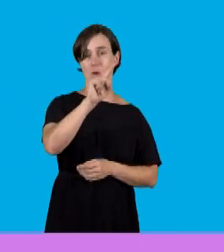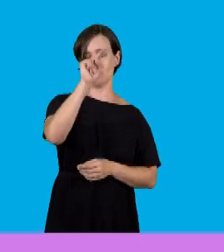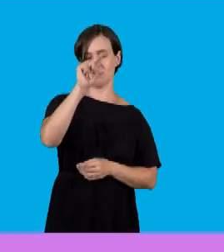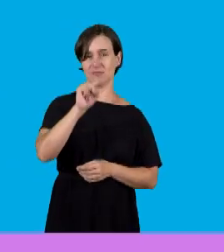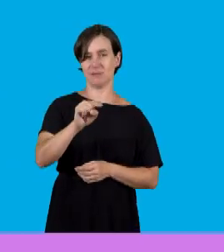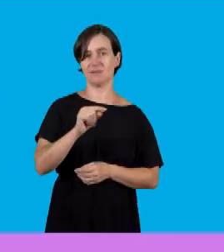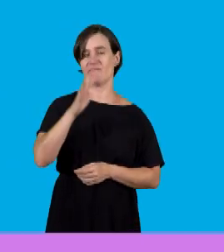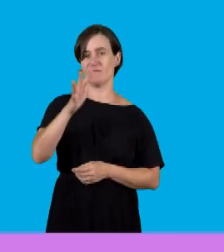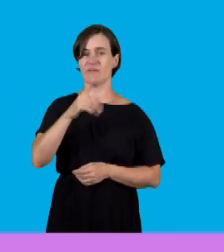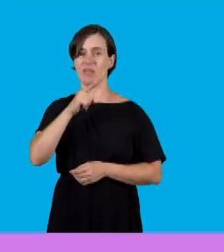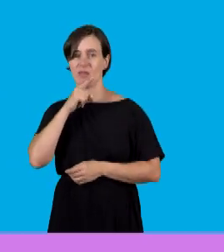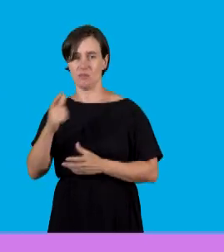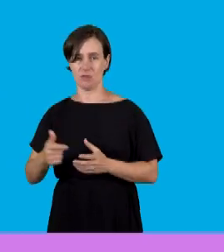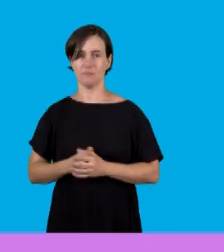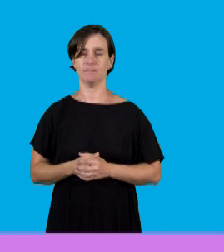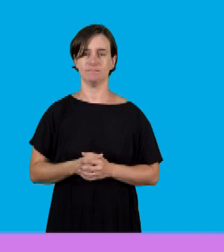have